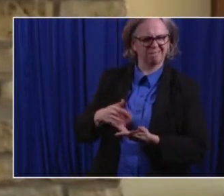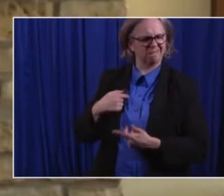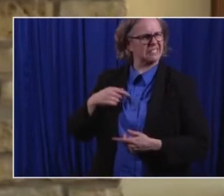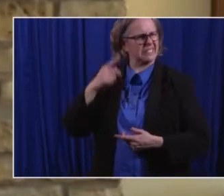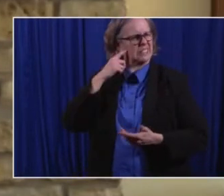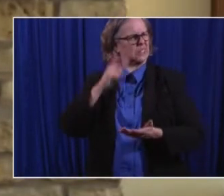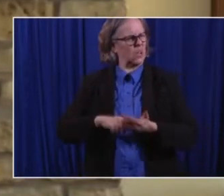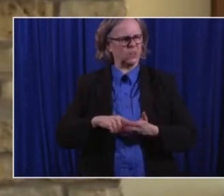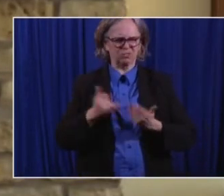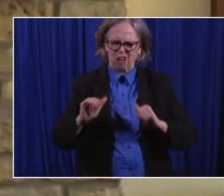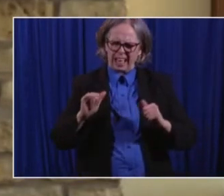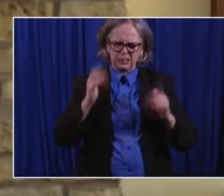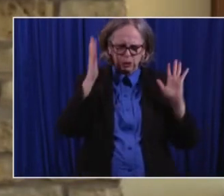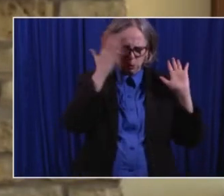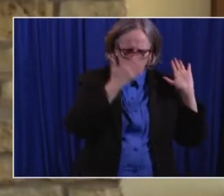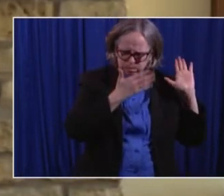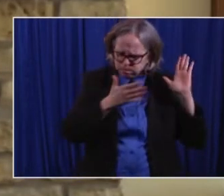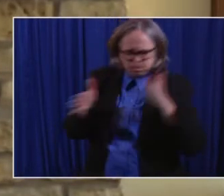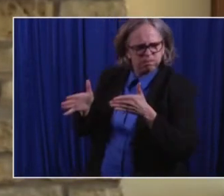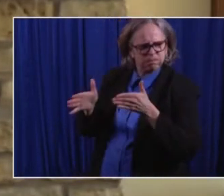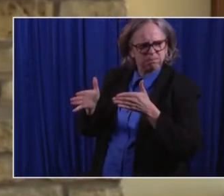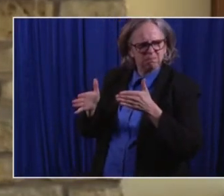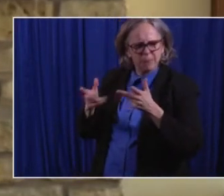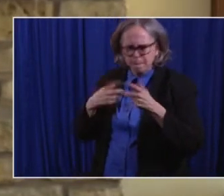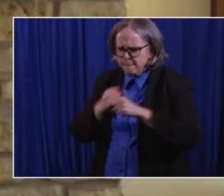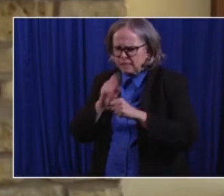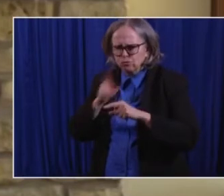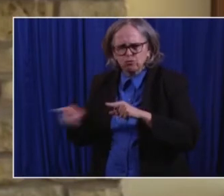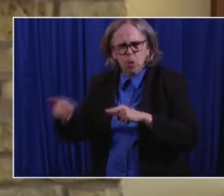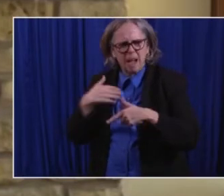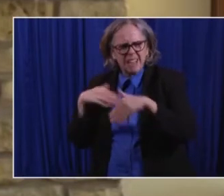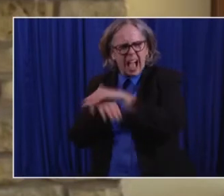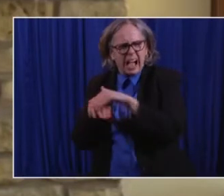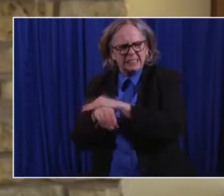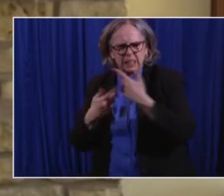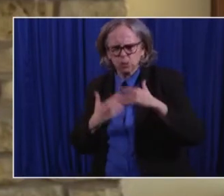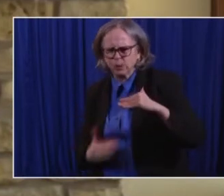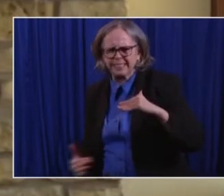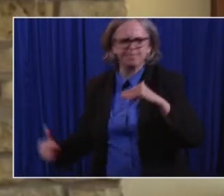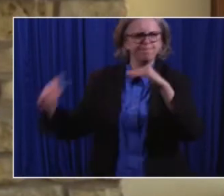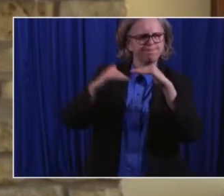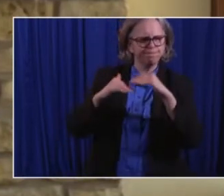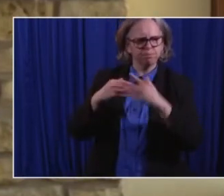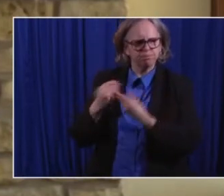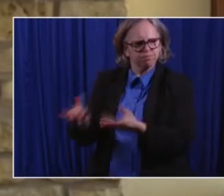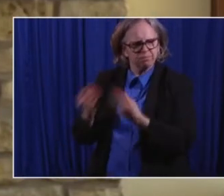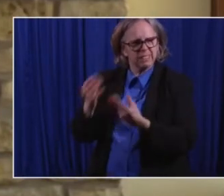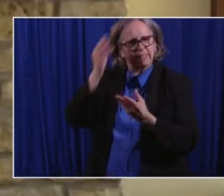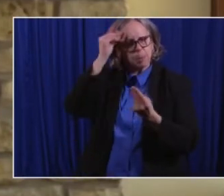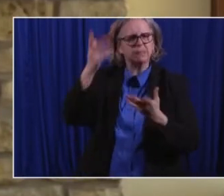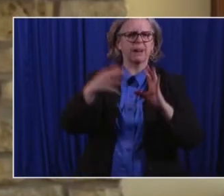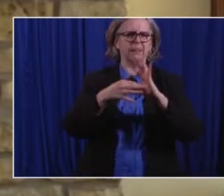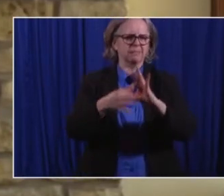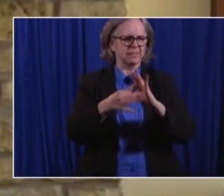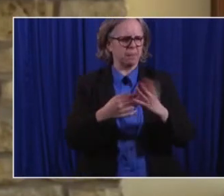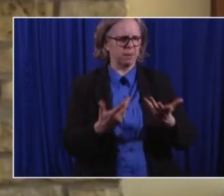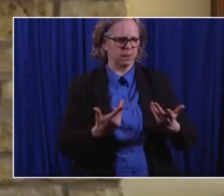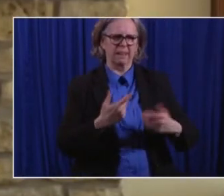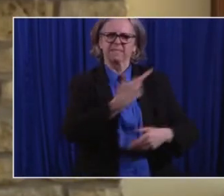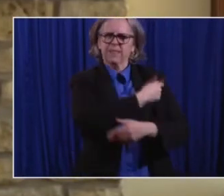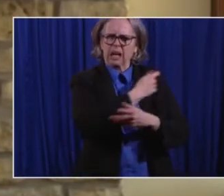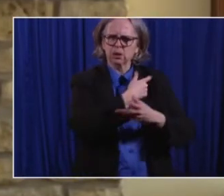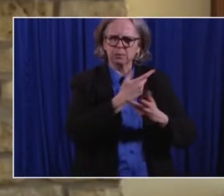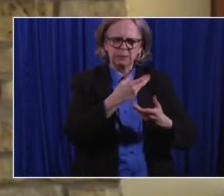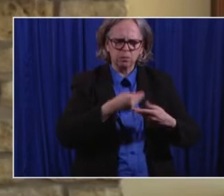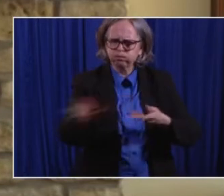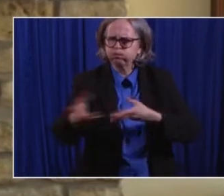this. When it comes to vaccine distribution, all Ohioans must have access to the vaccine. All who live